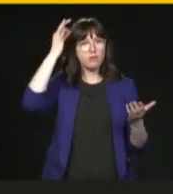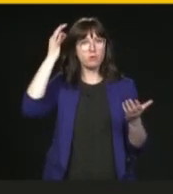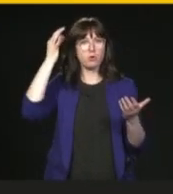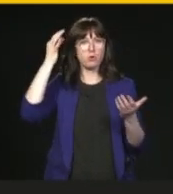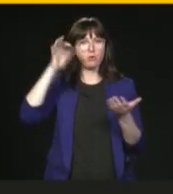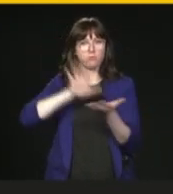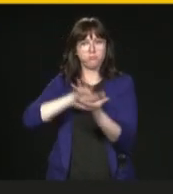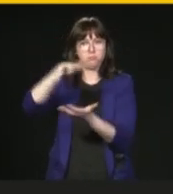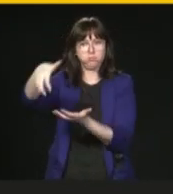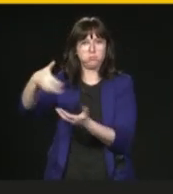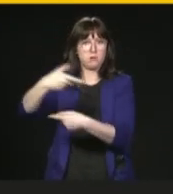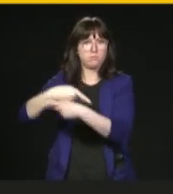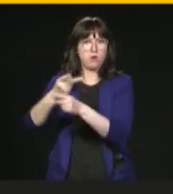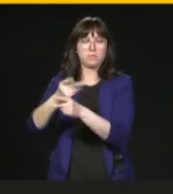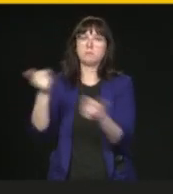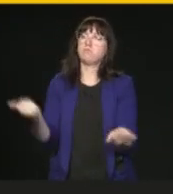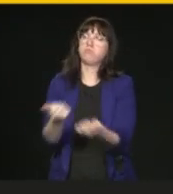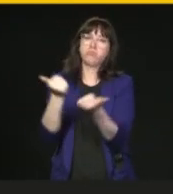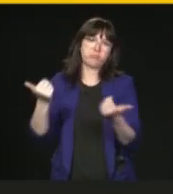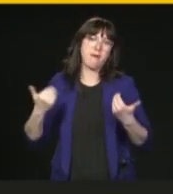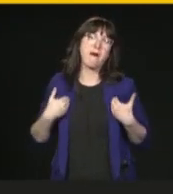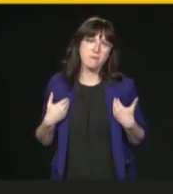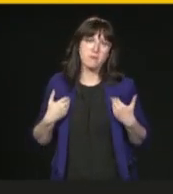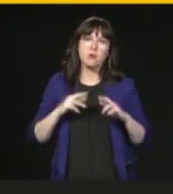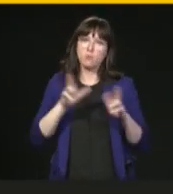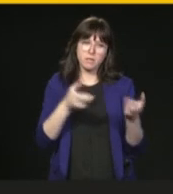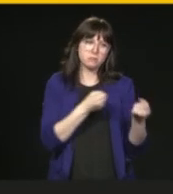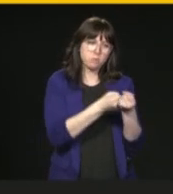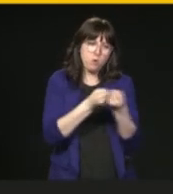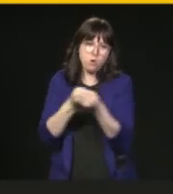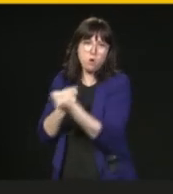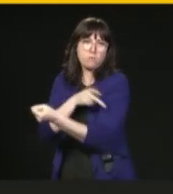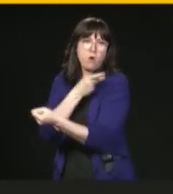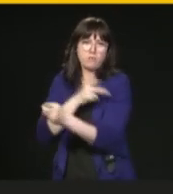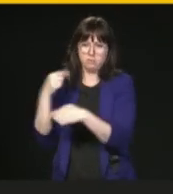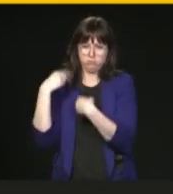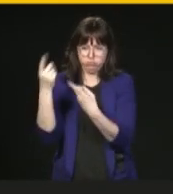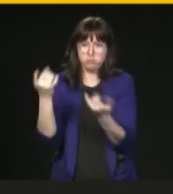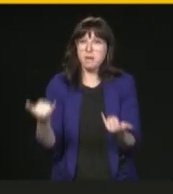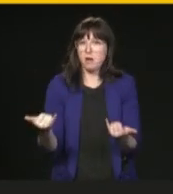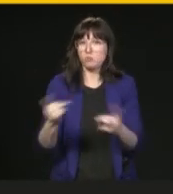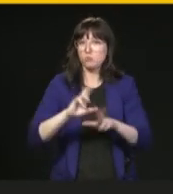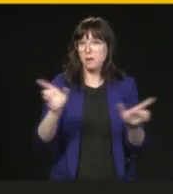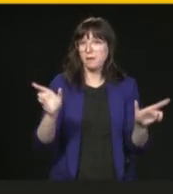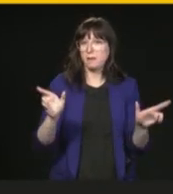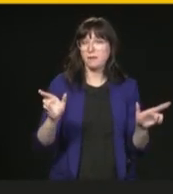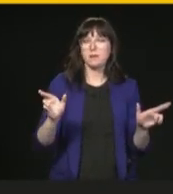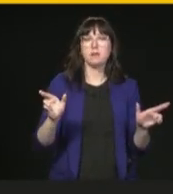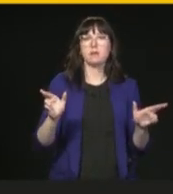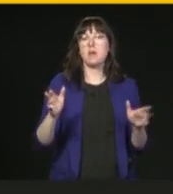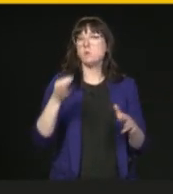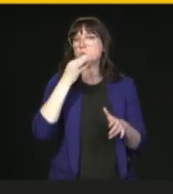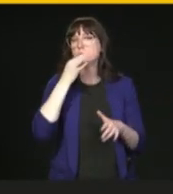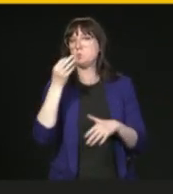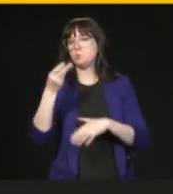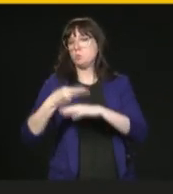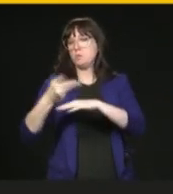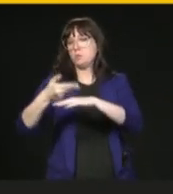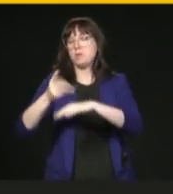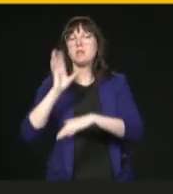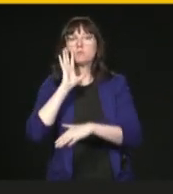stockpiles have been sufficient to meet the needs of the provinces until this point. And in the coming days, we will be